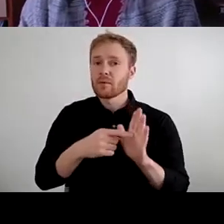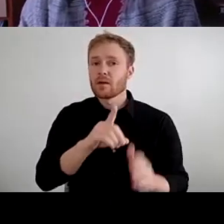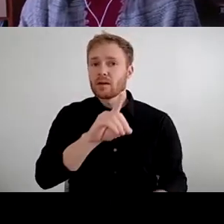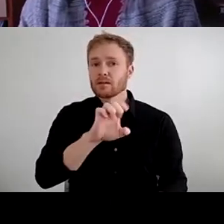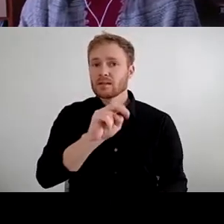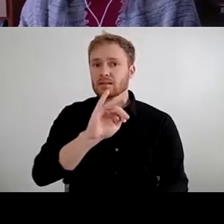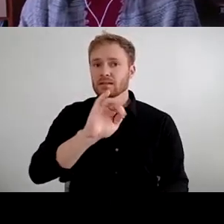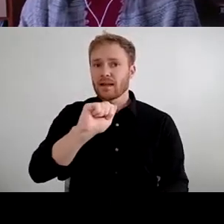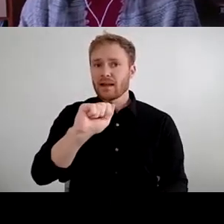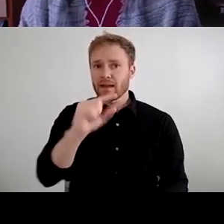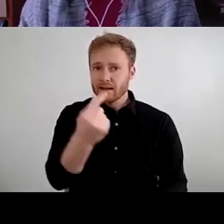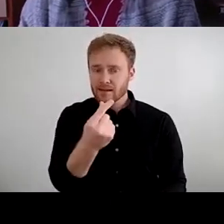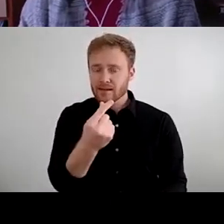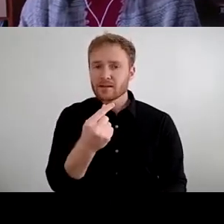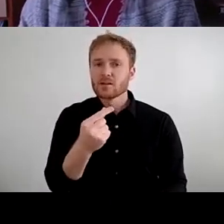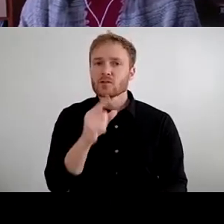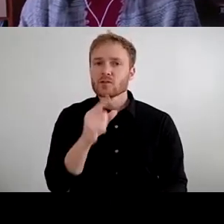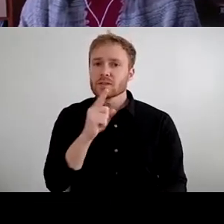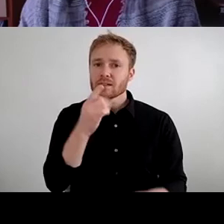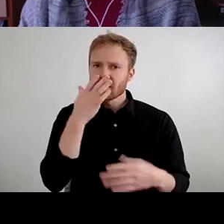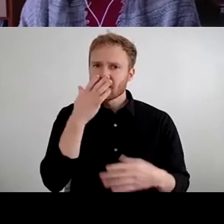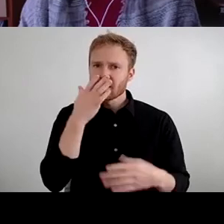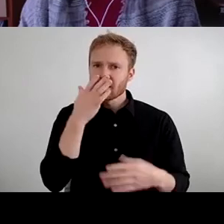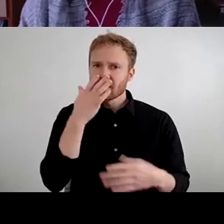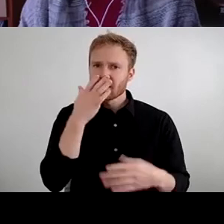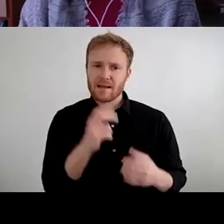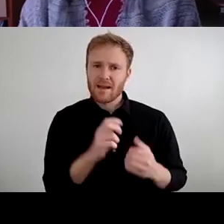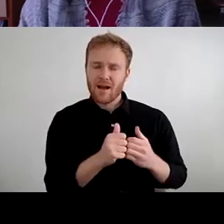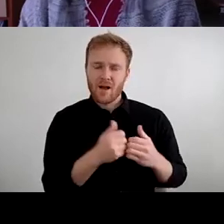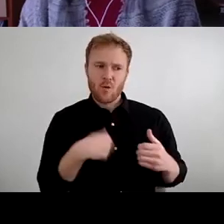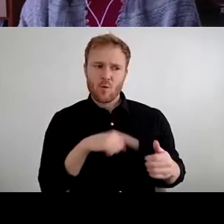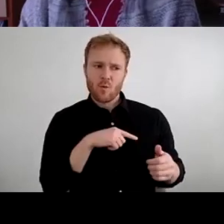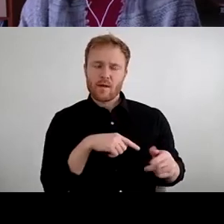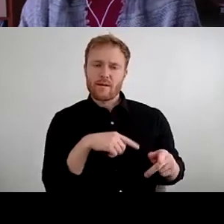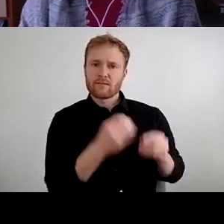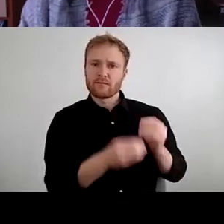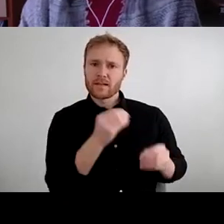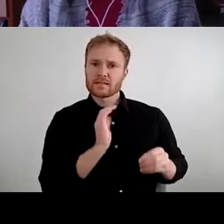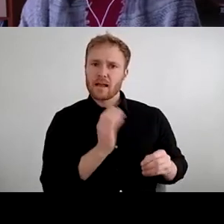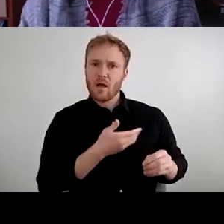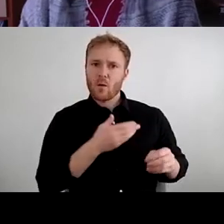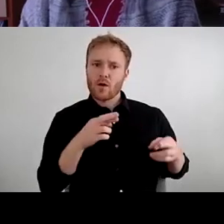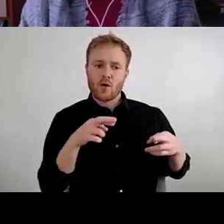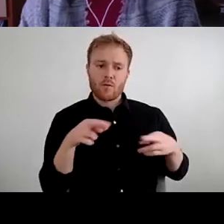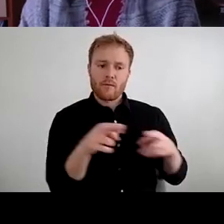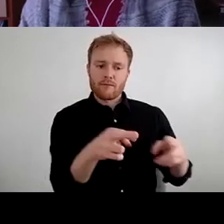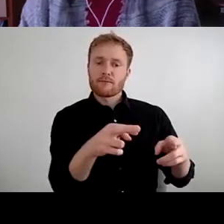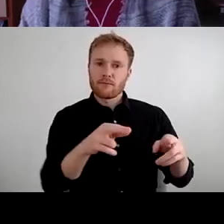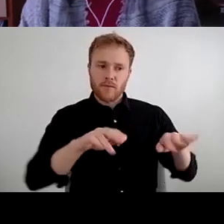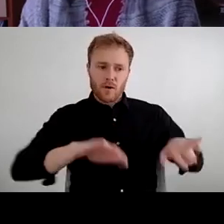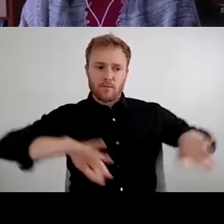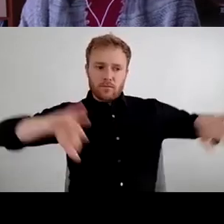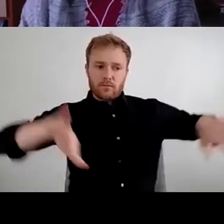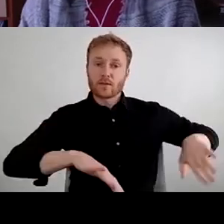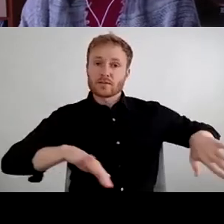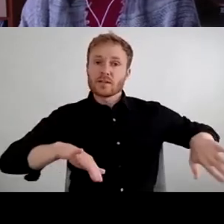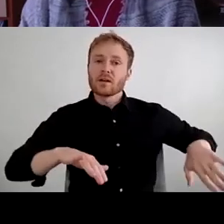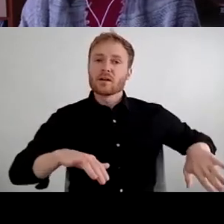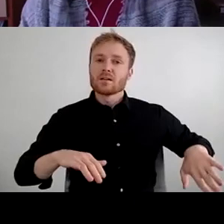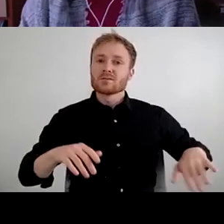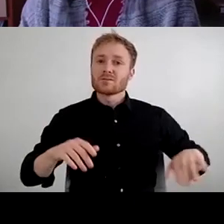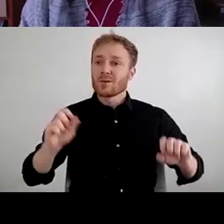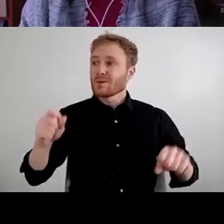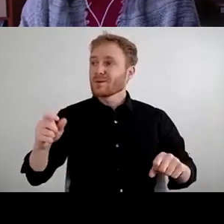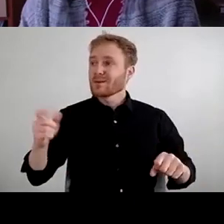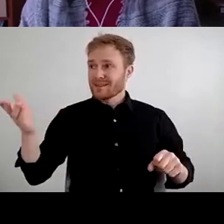in learning how we have revitalized our riverfronts. So, you know, putting them in touch with and getting them to meet with the people from Riverlife, right,